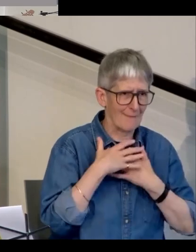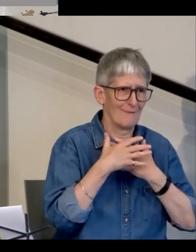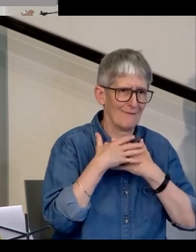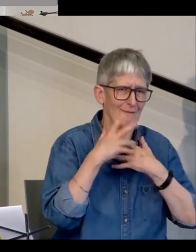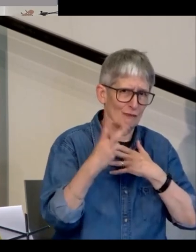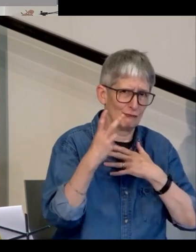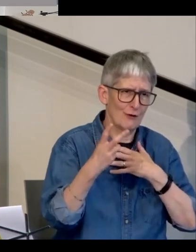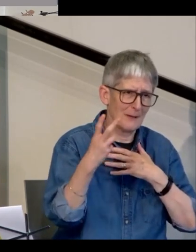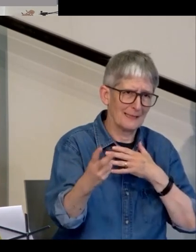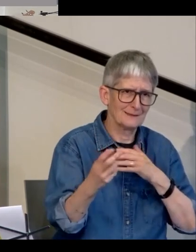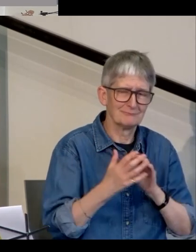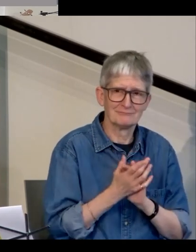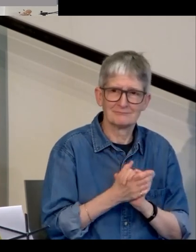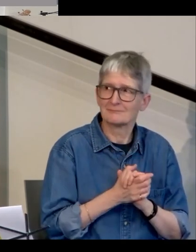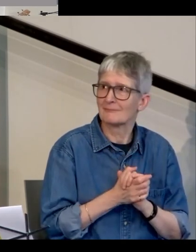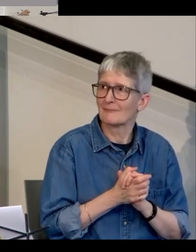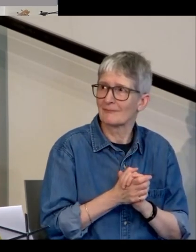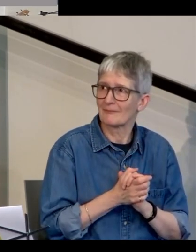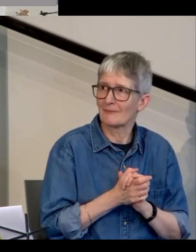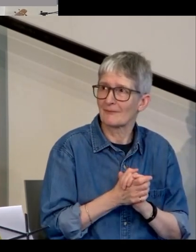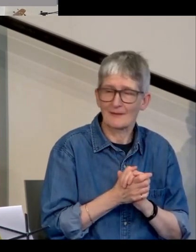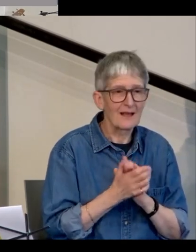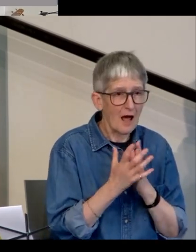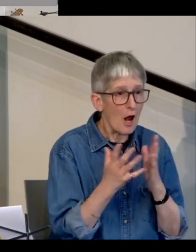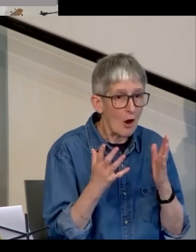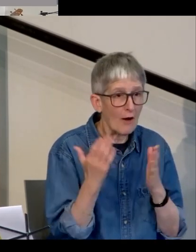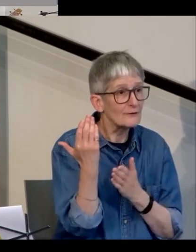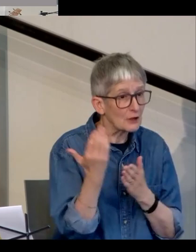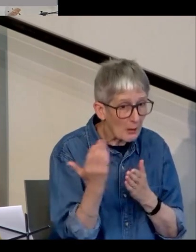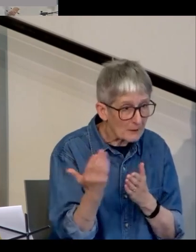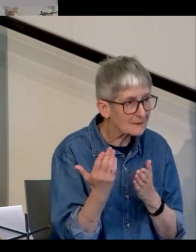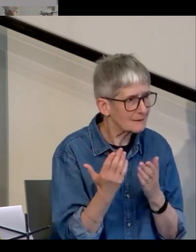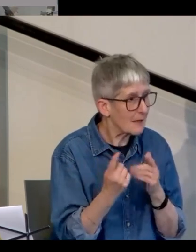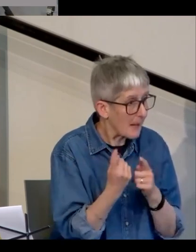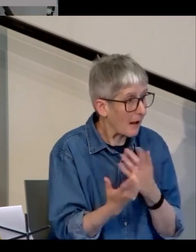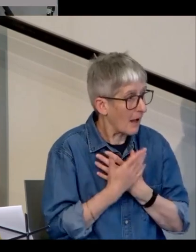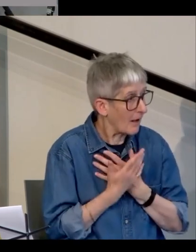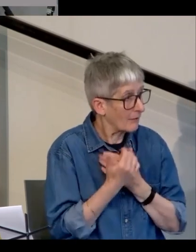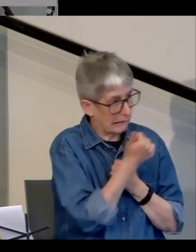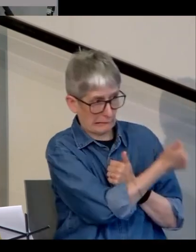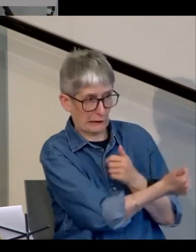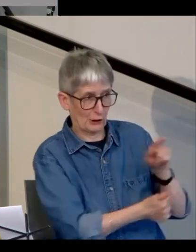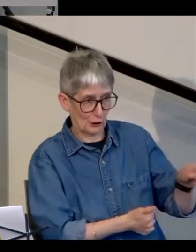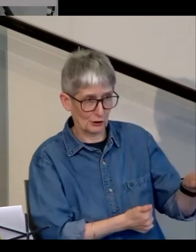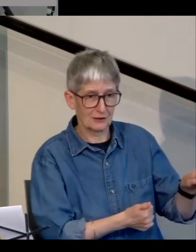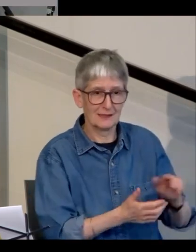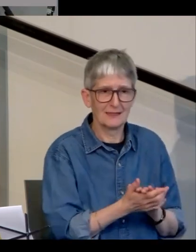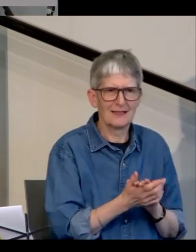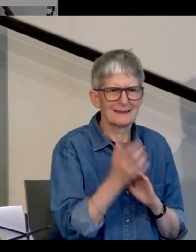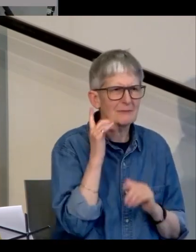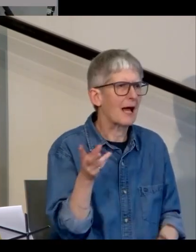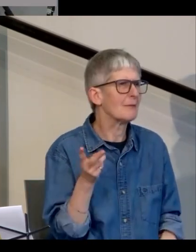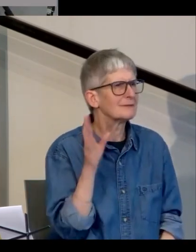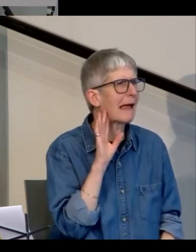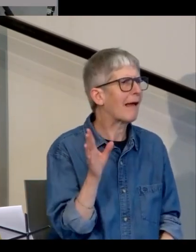And I don't know about you, but I've heard a lot of sermons on love. And it was really good what Michele was saying. But so often we can hear about